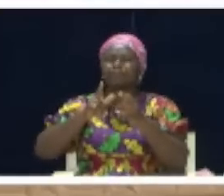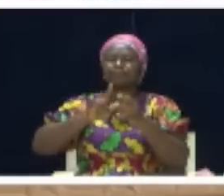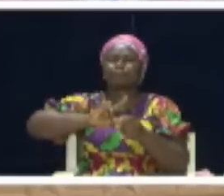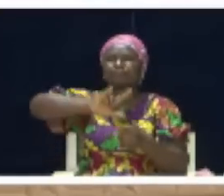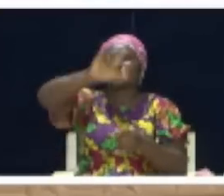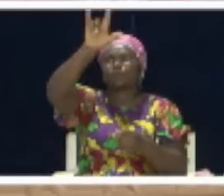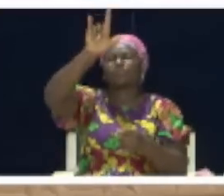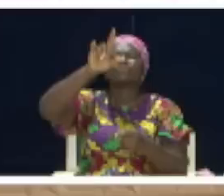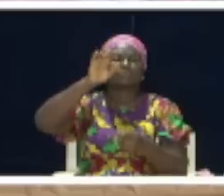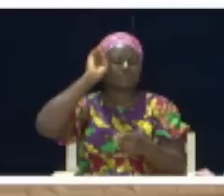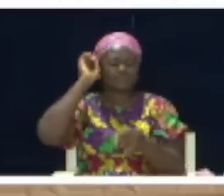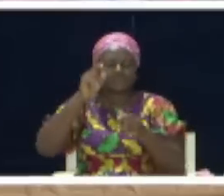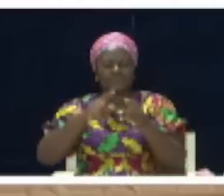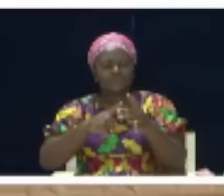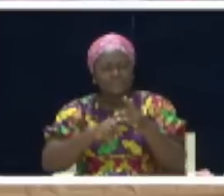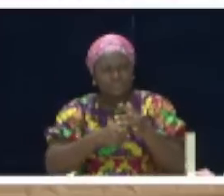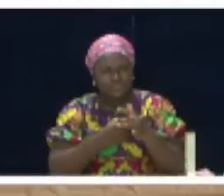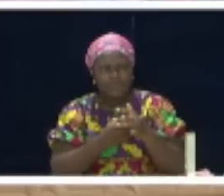They tried everything.